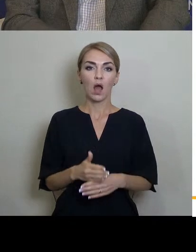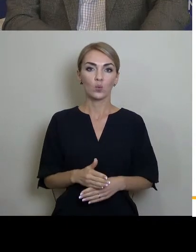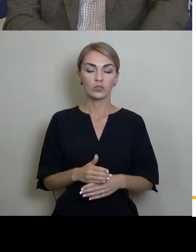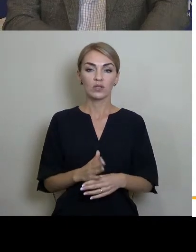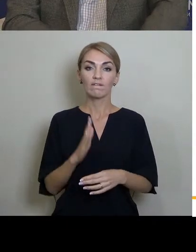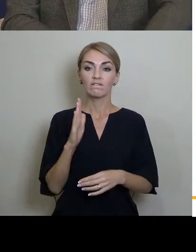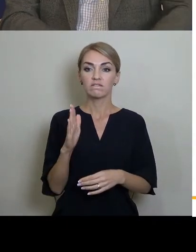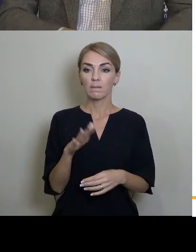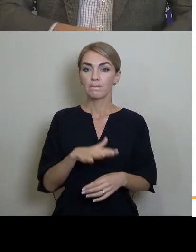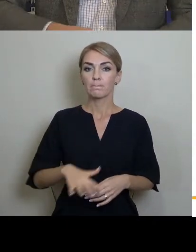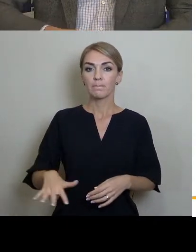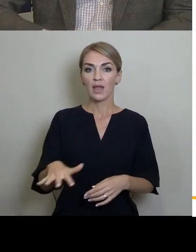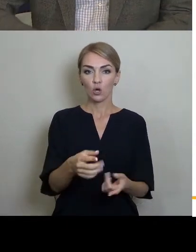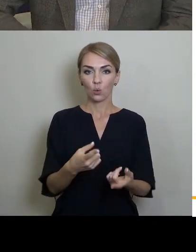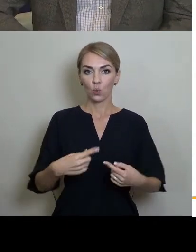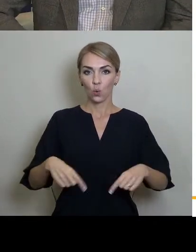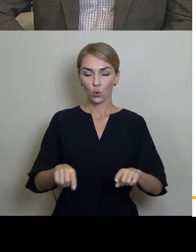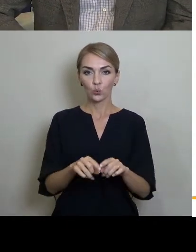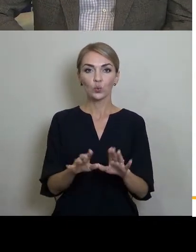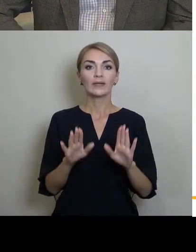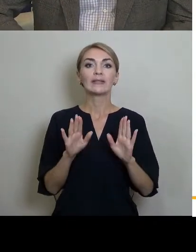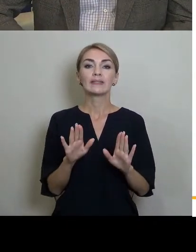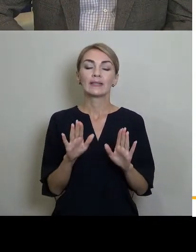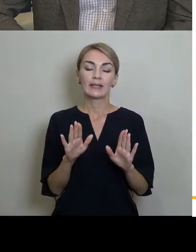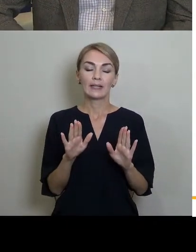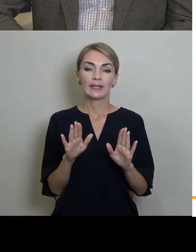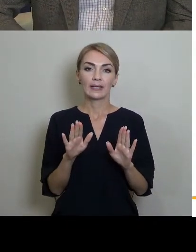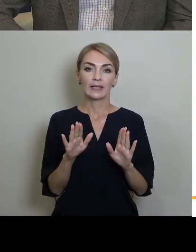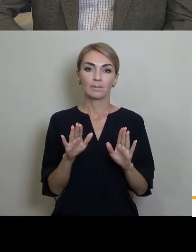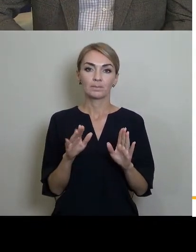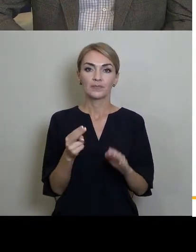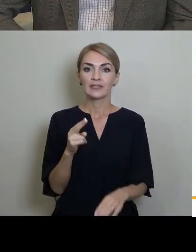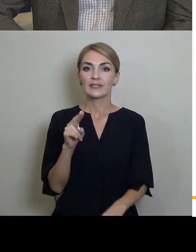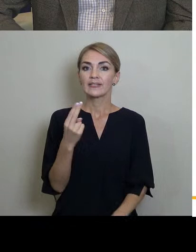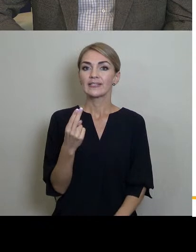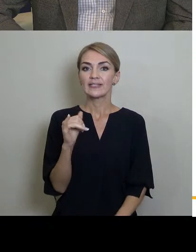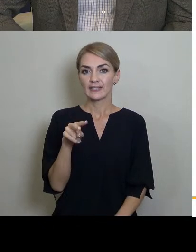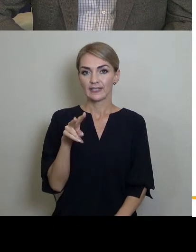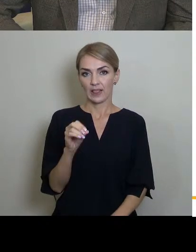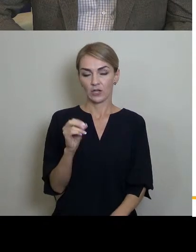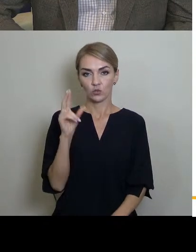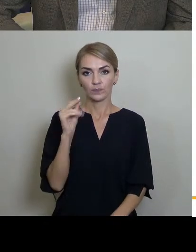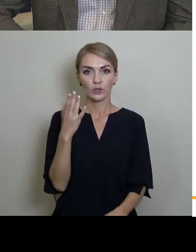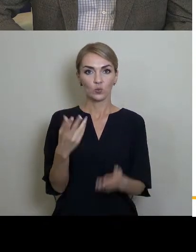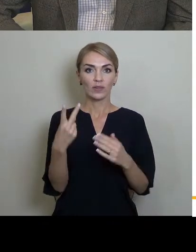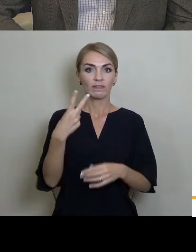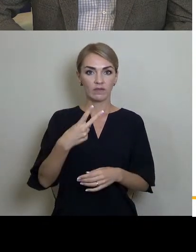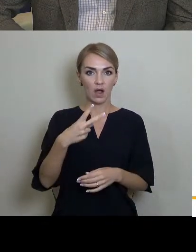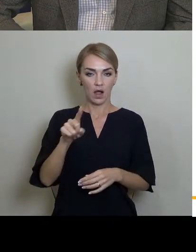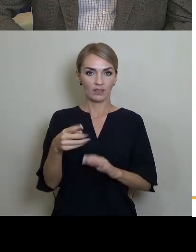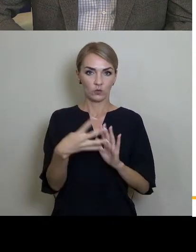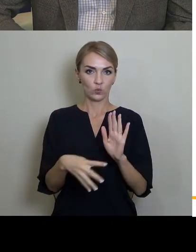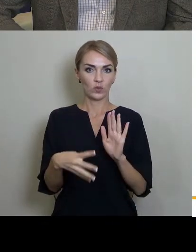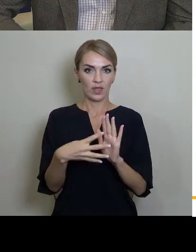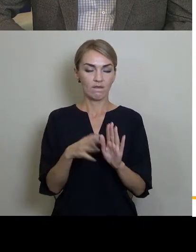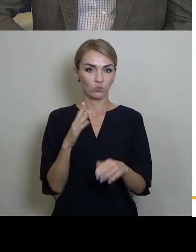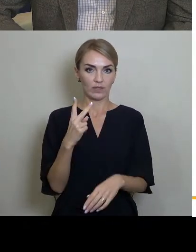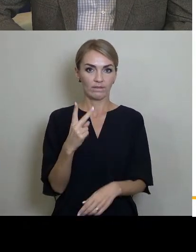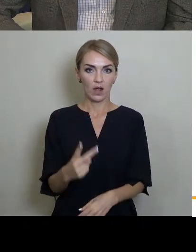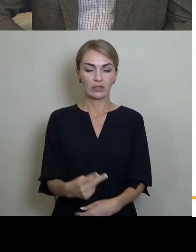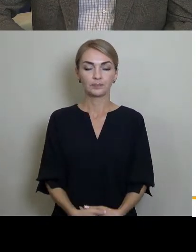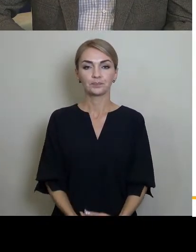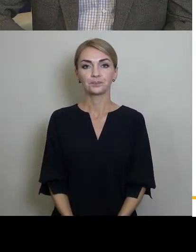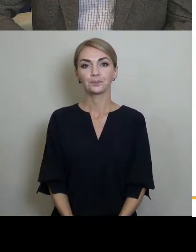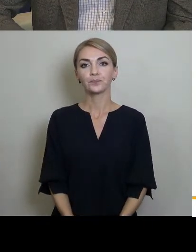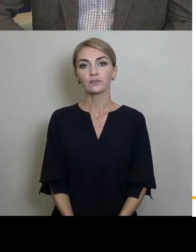we divide within constituency only the round number. If it is 2,92, so